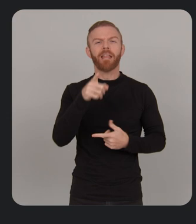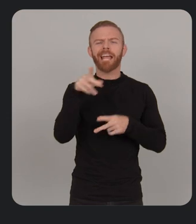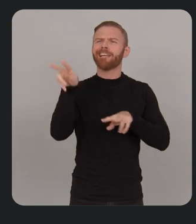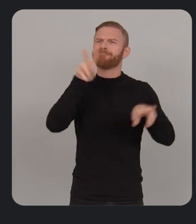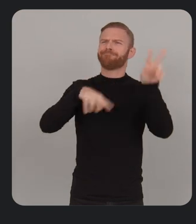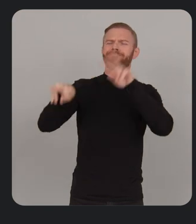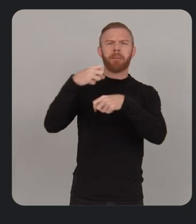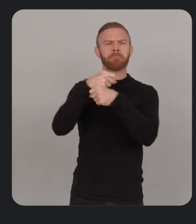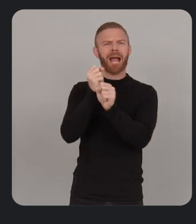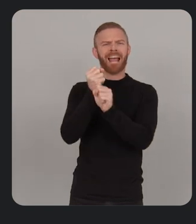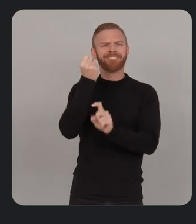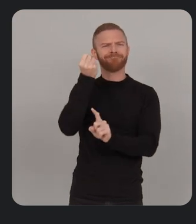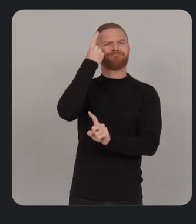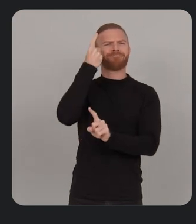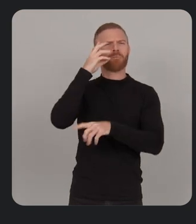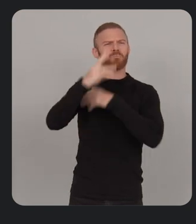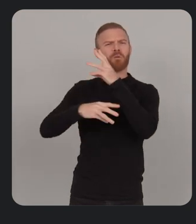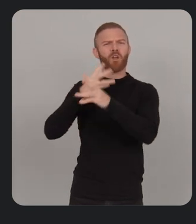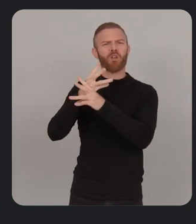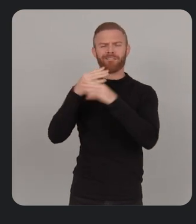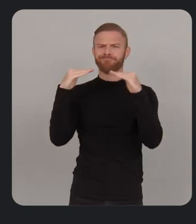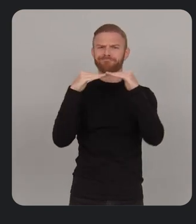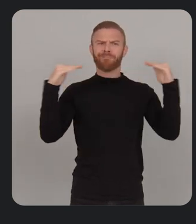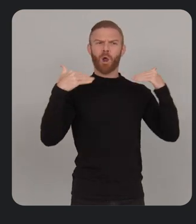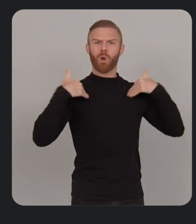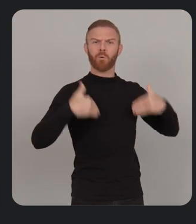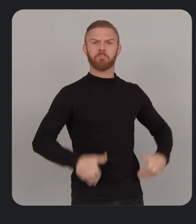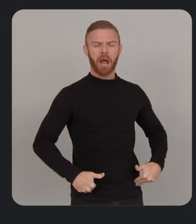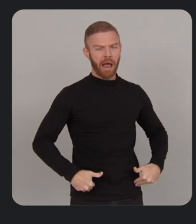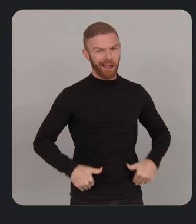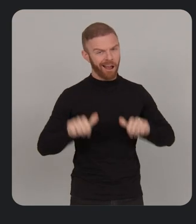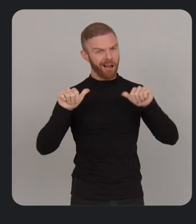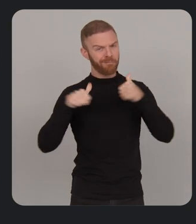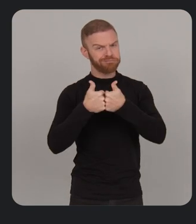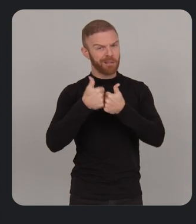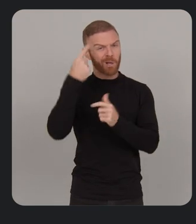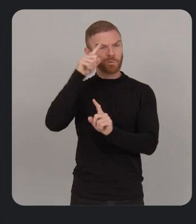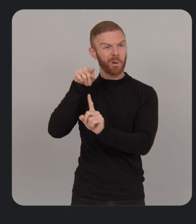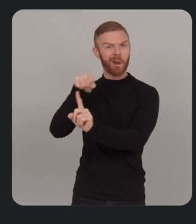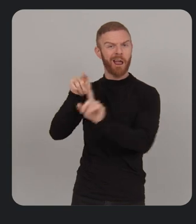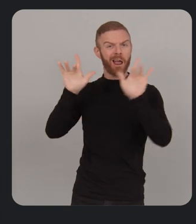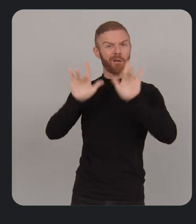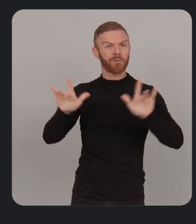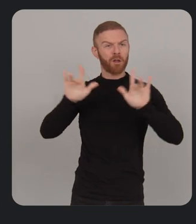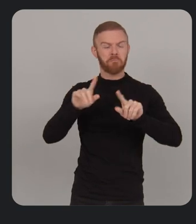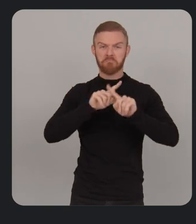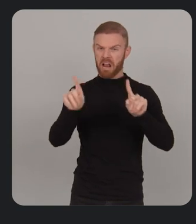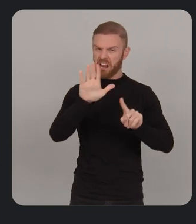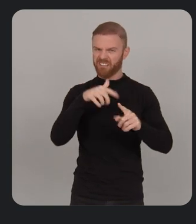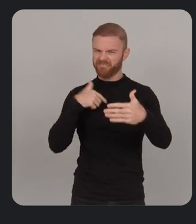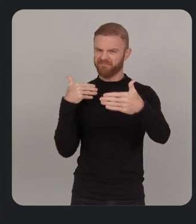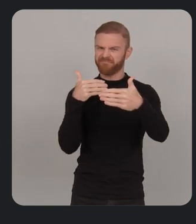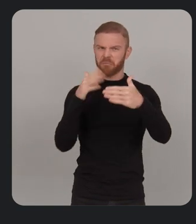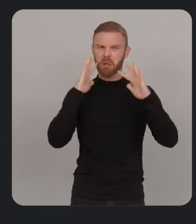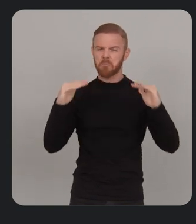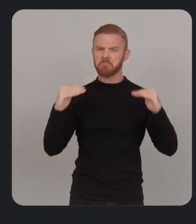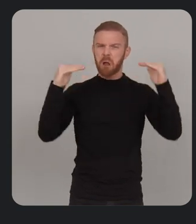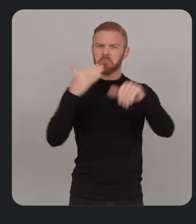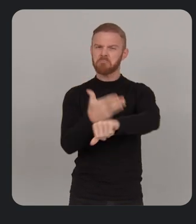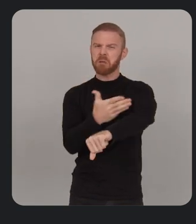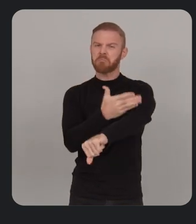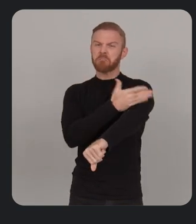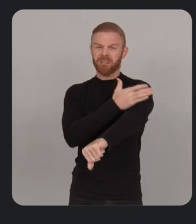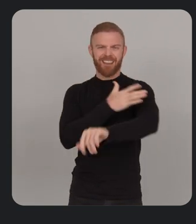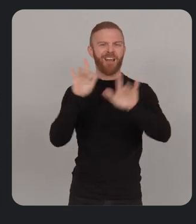While making sense of the world the way humans do is a huge challenge for computers, we're getting closer by making huge leaps in computer